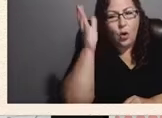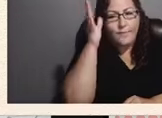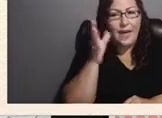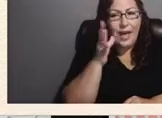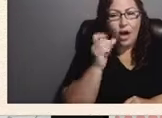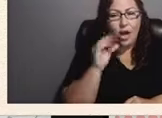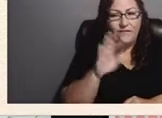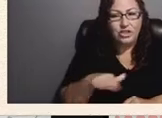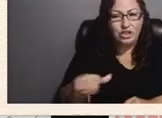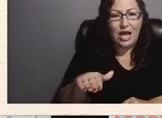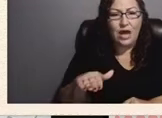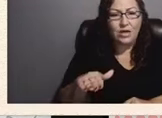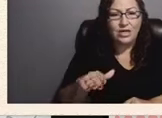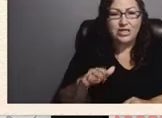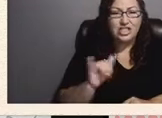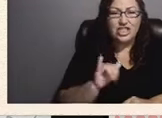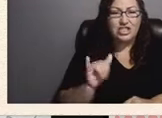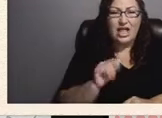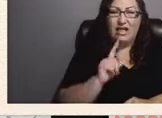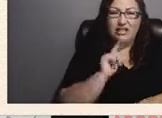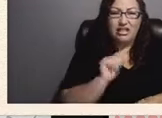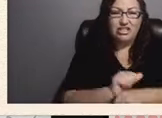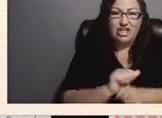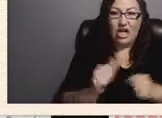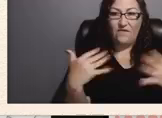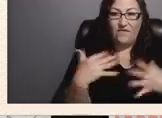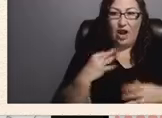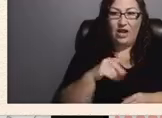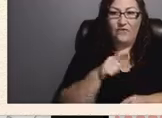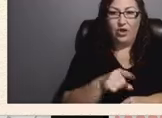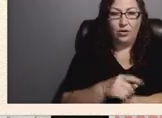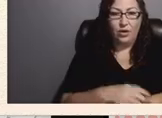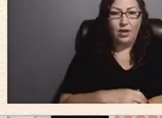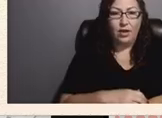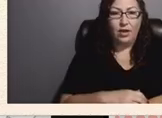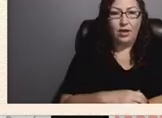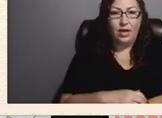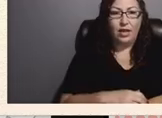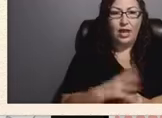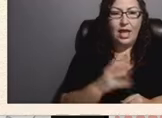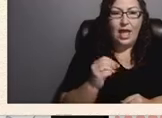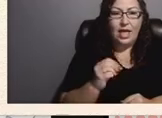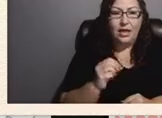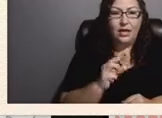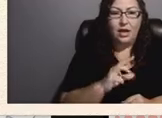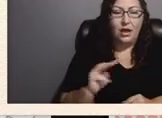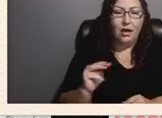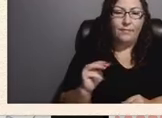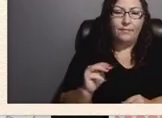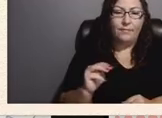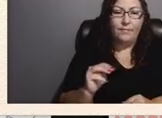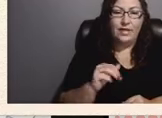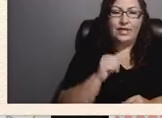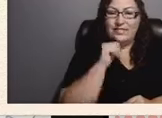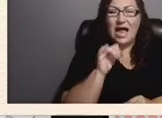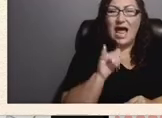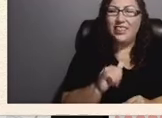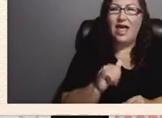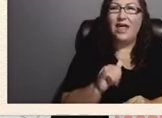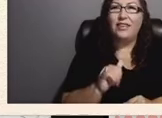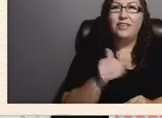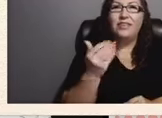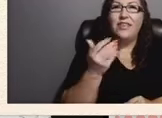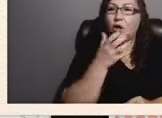child is just like legit afraid of you? And it's not that they don't want